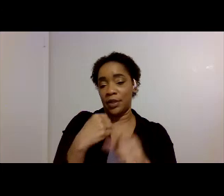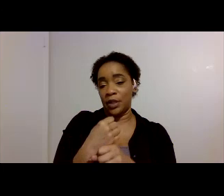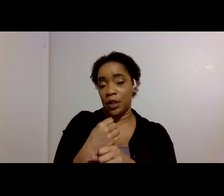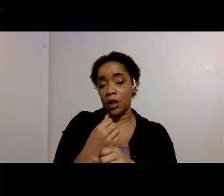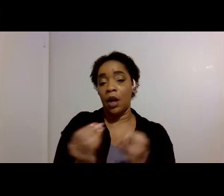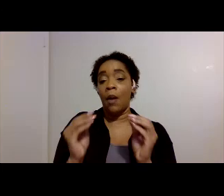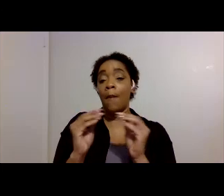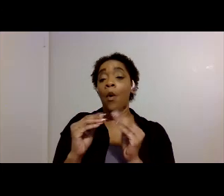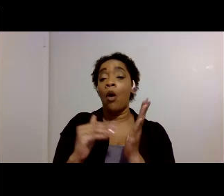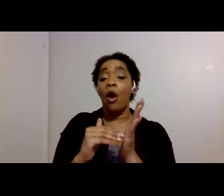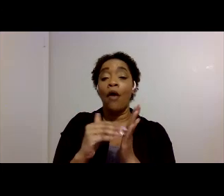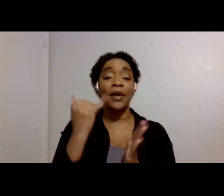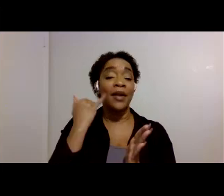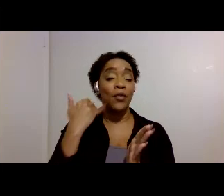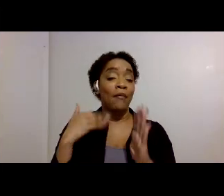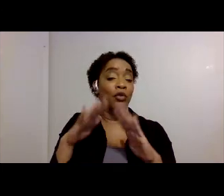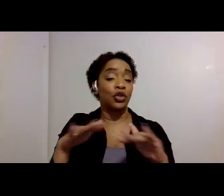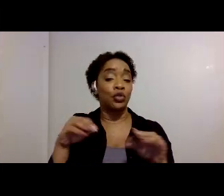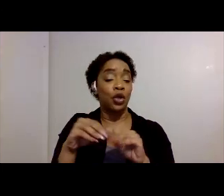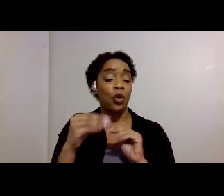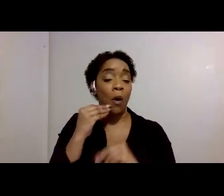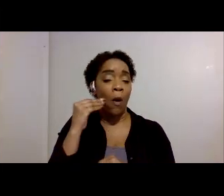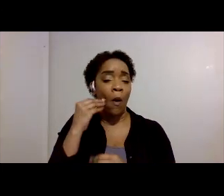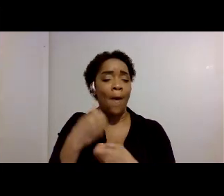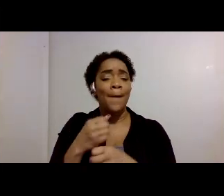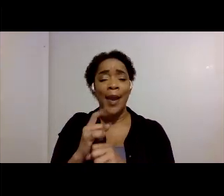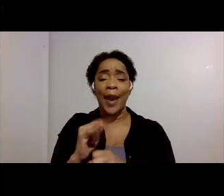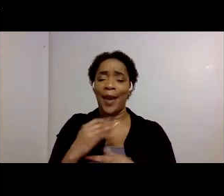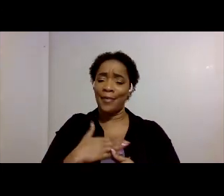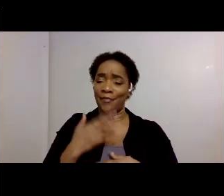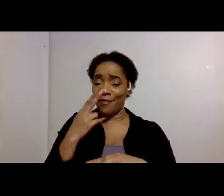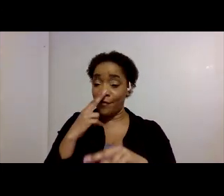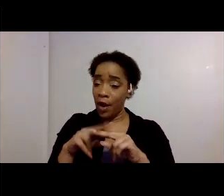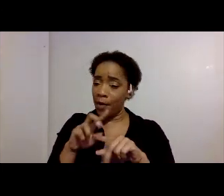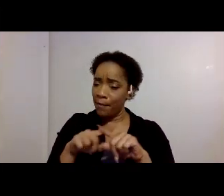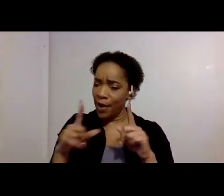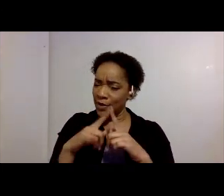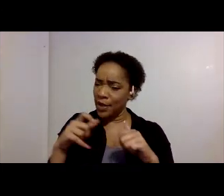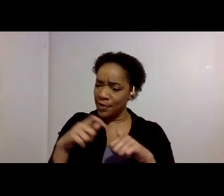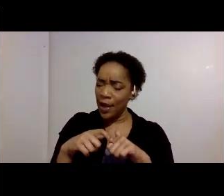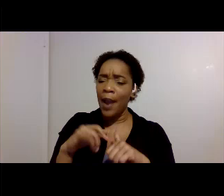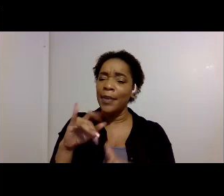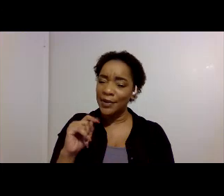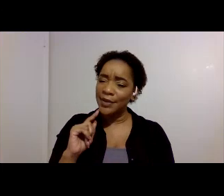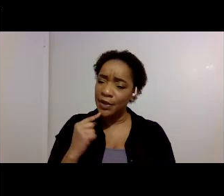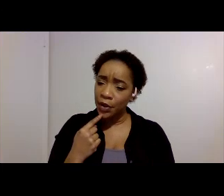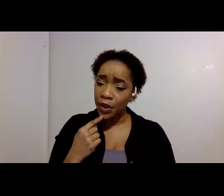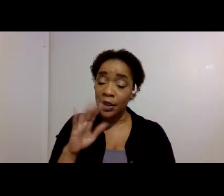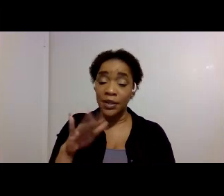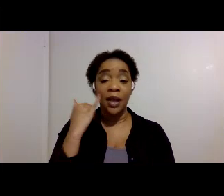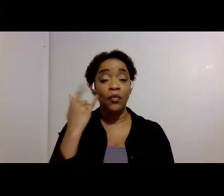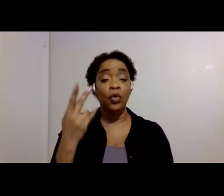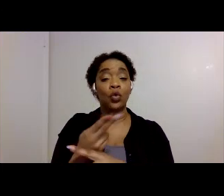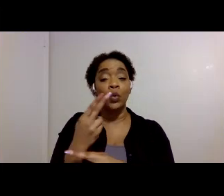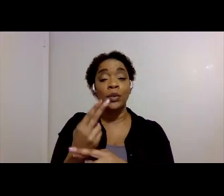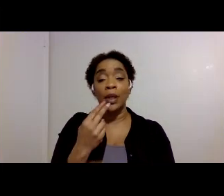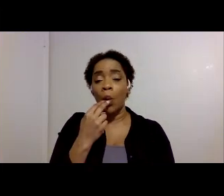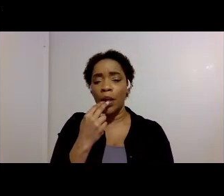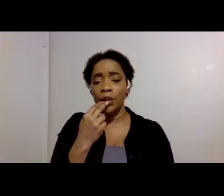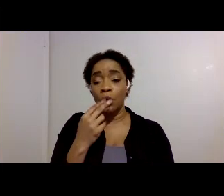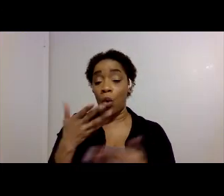well. So, like I stated, if you have that whistle or that air horn, don't let them play with it. Let them know that whenever you hear